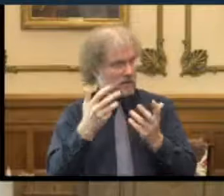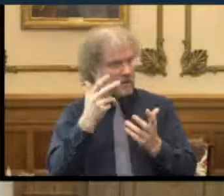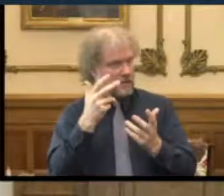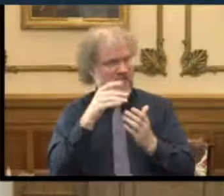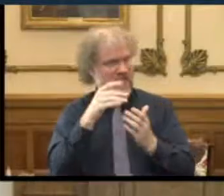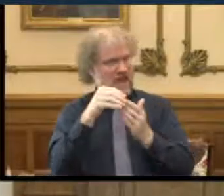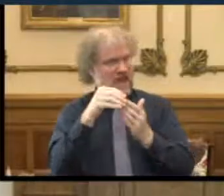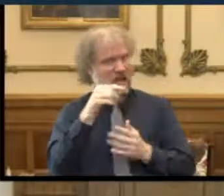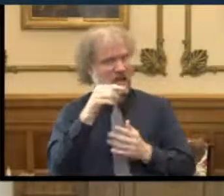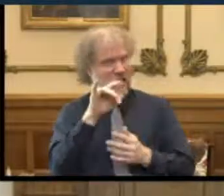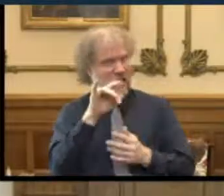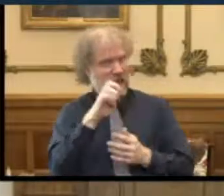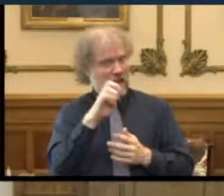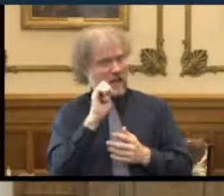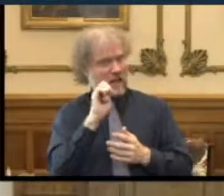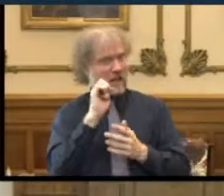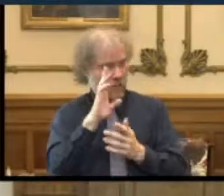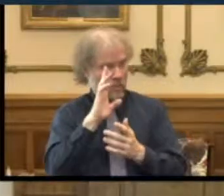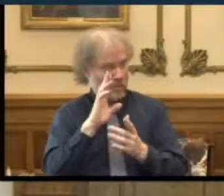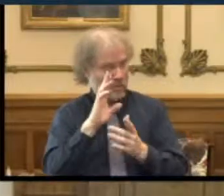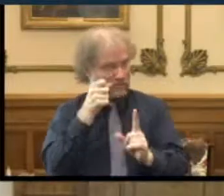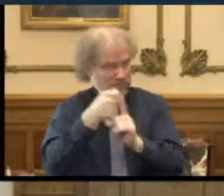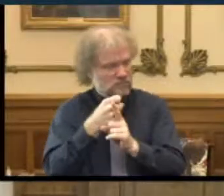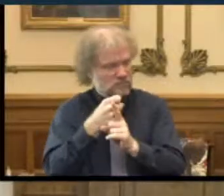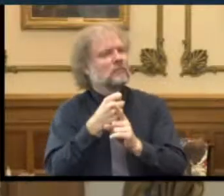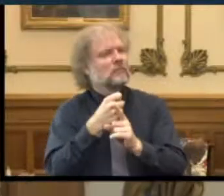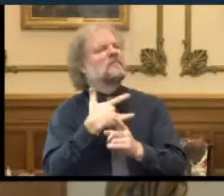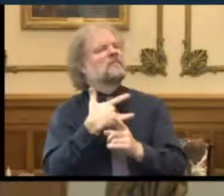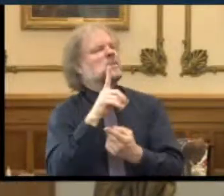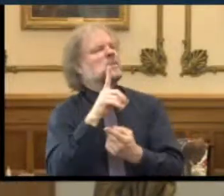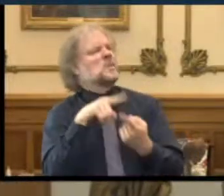that you think we will hit, and if so, when?